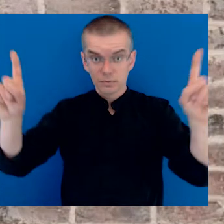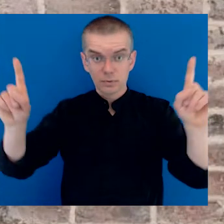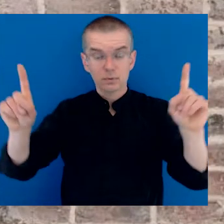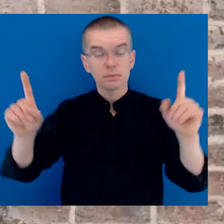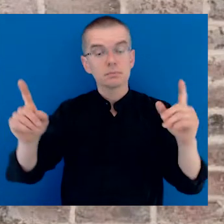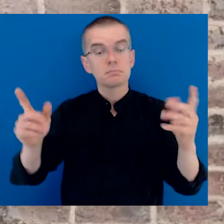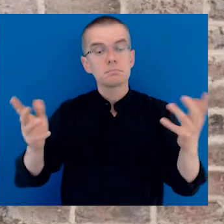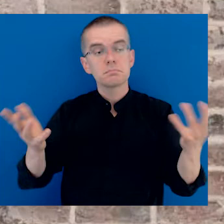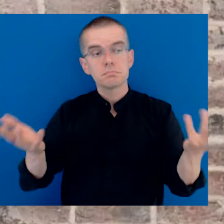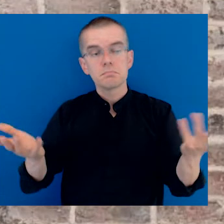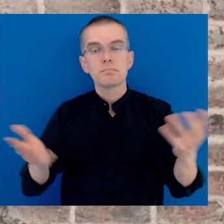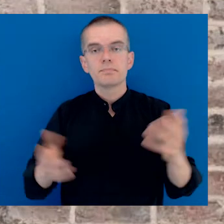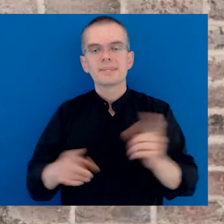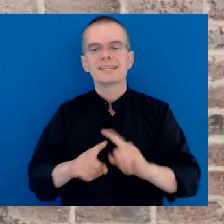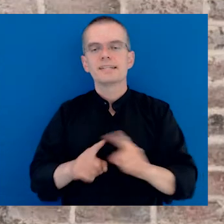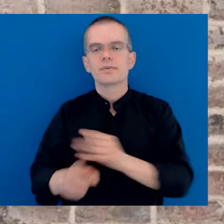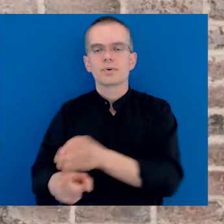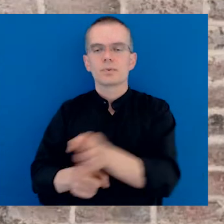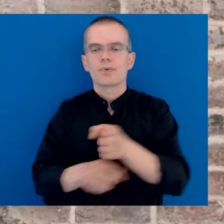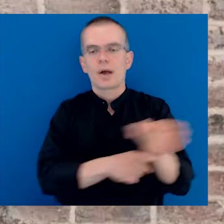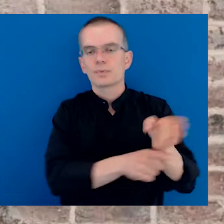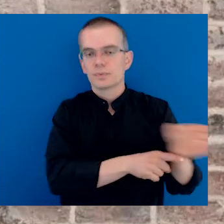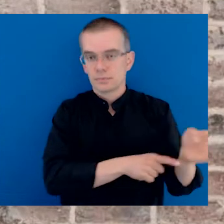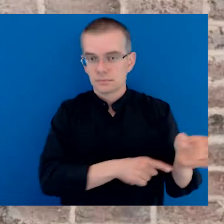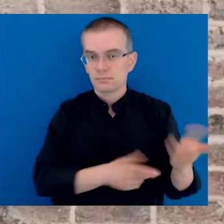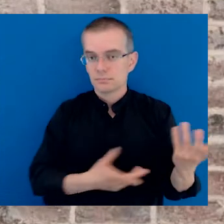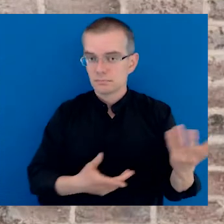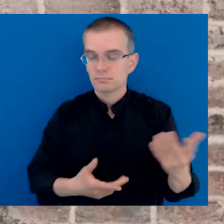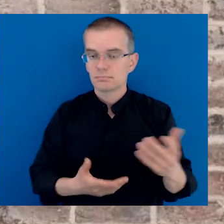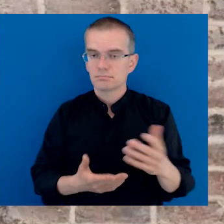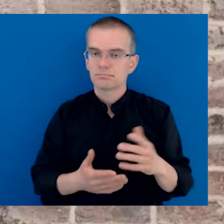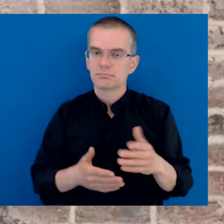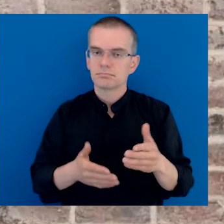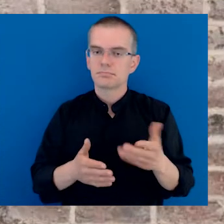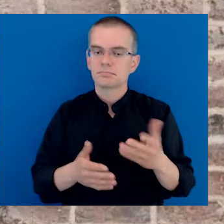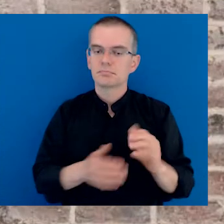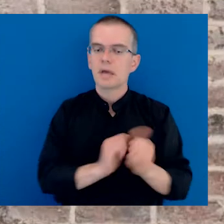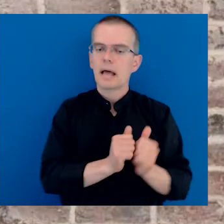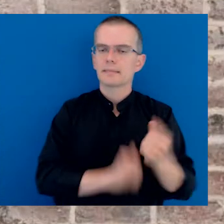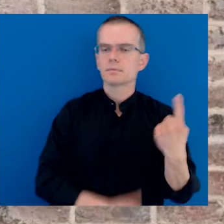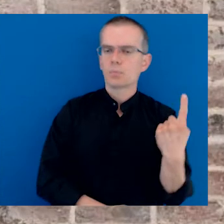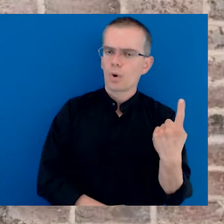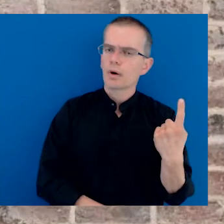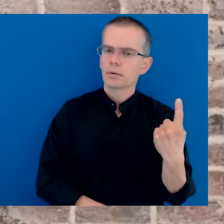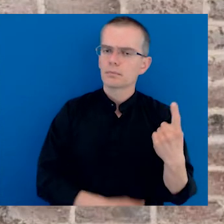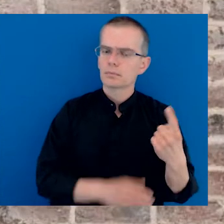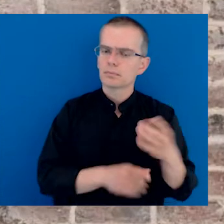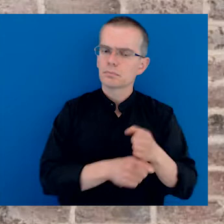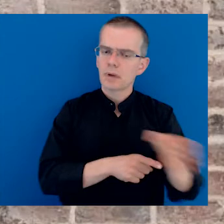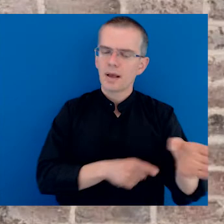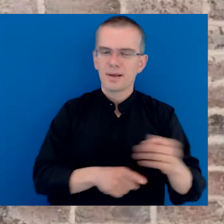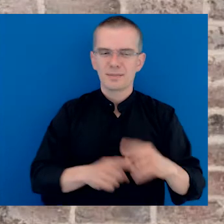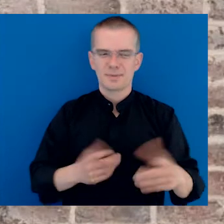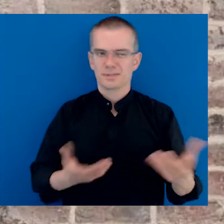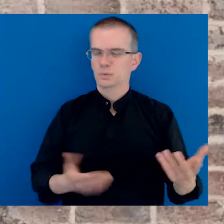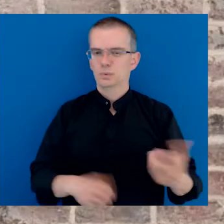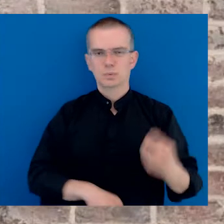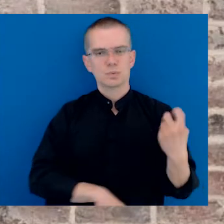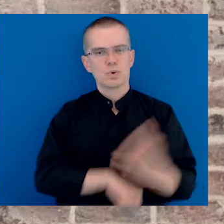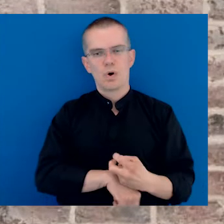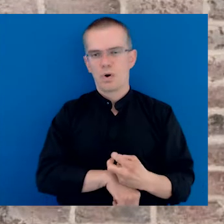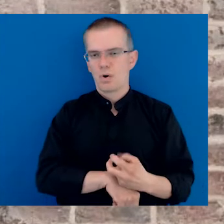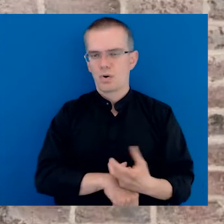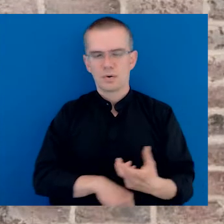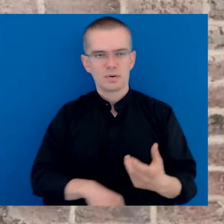successful, there are various routes to get there. And yeah, athletics is one, but the odds are pretty much stacked against